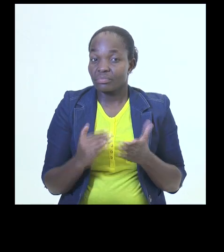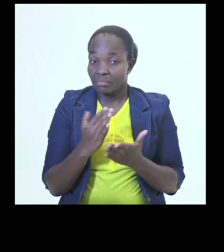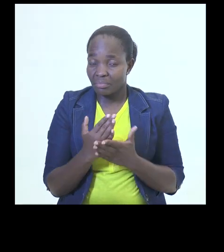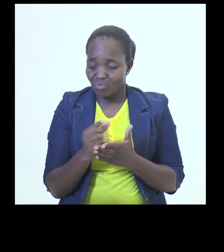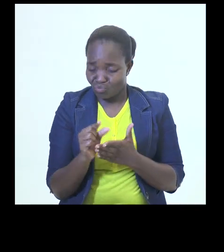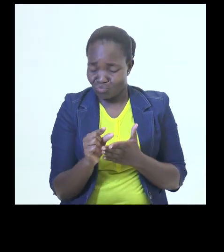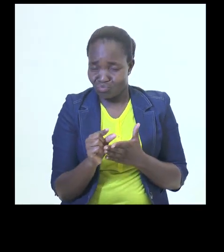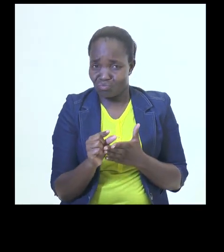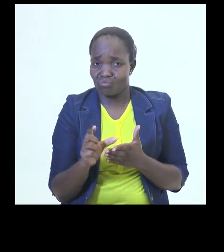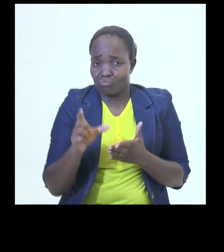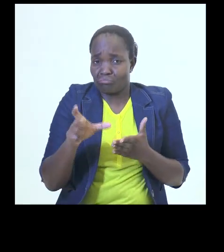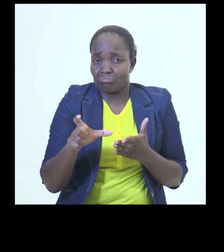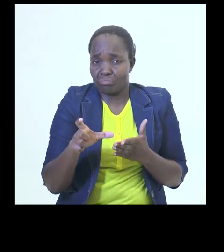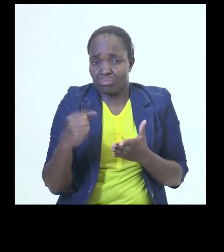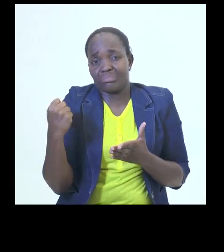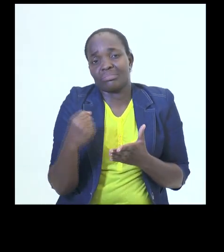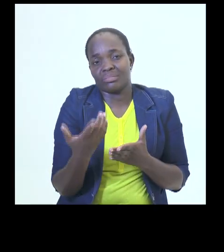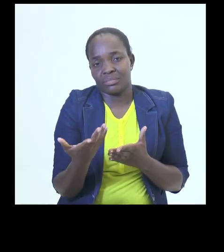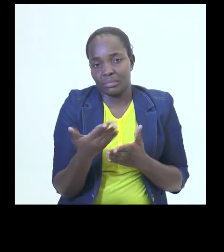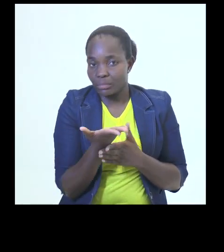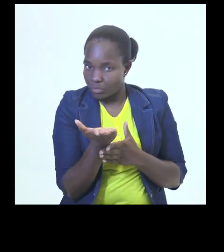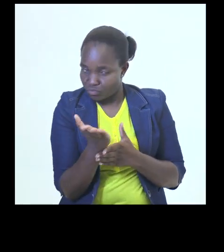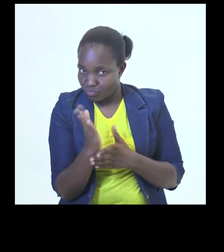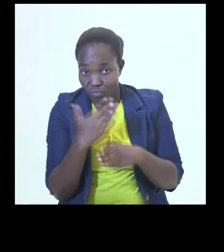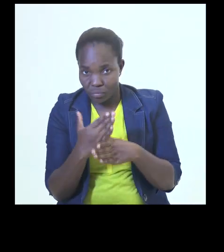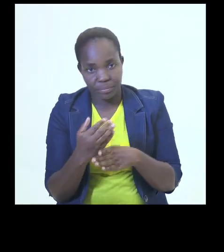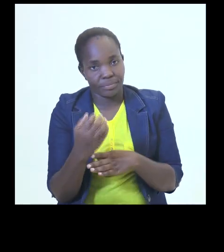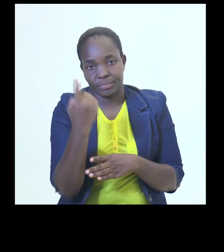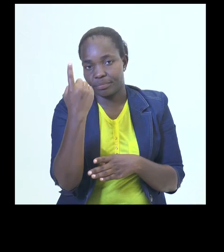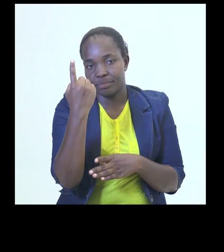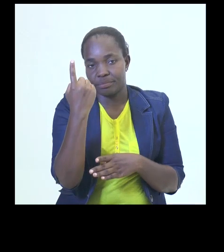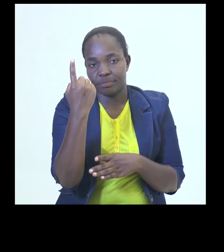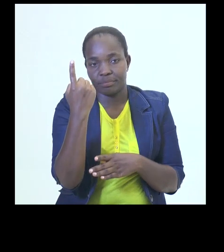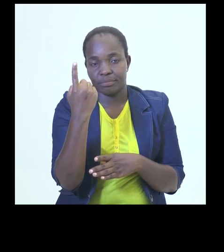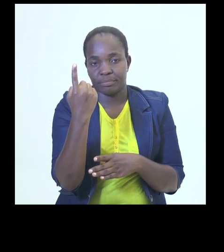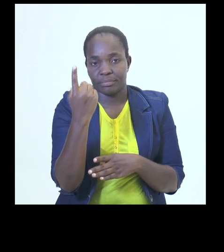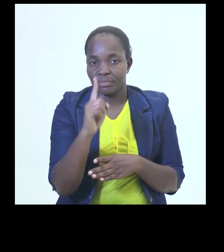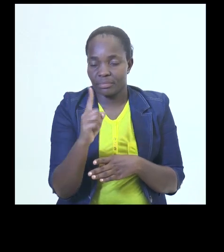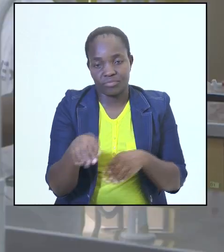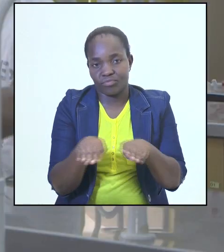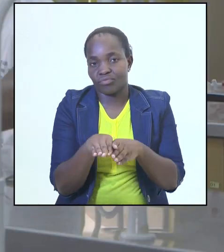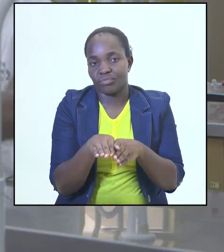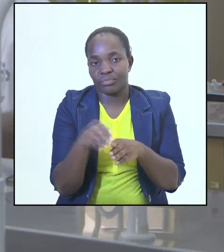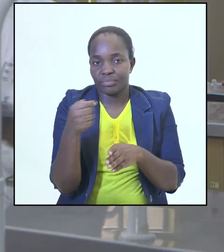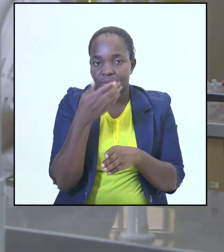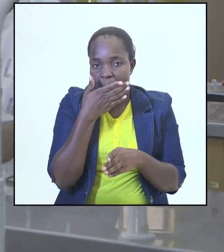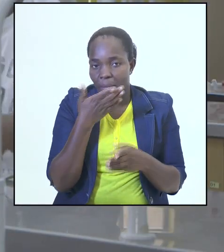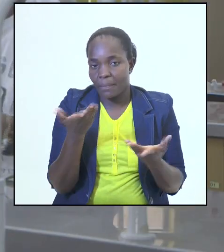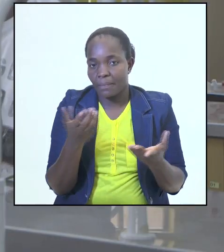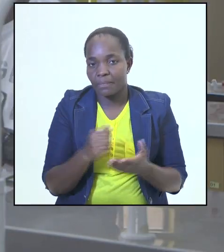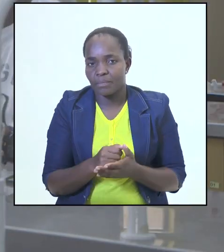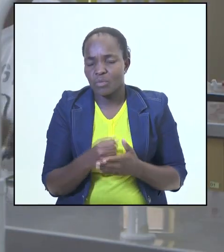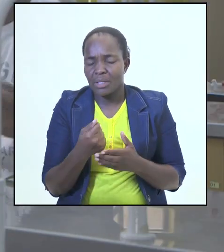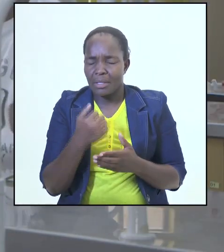small, some are big, but they all have the same function. They produce glucose. I want you to pick up the